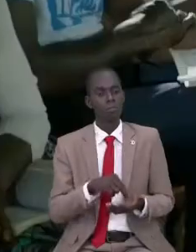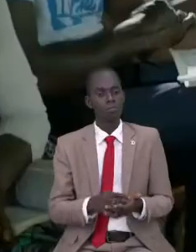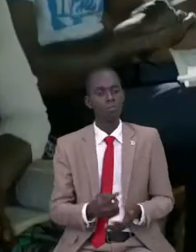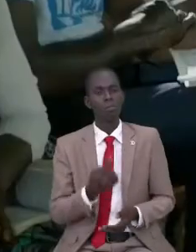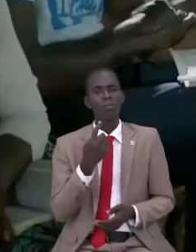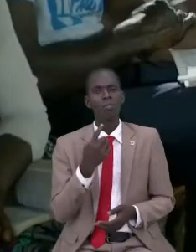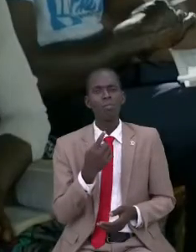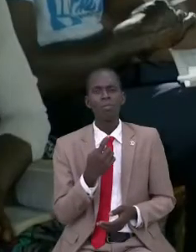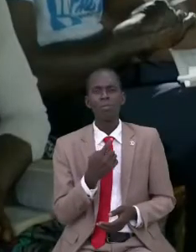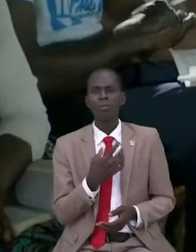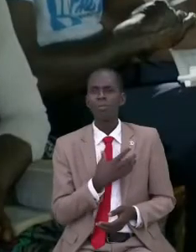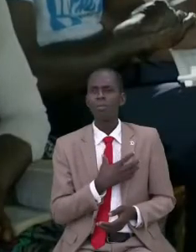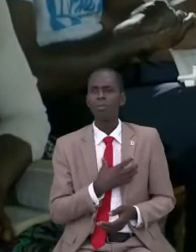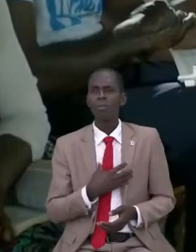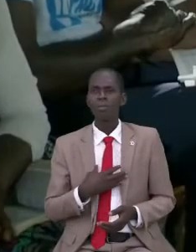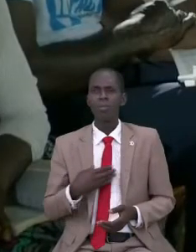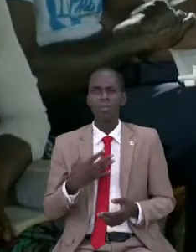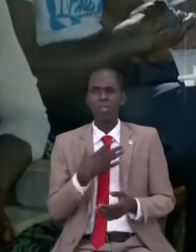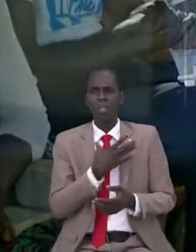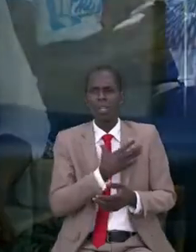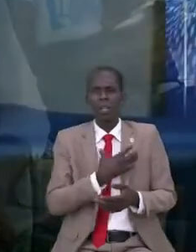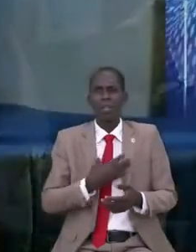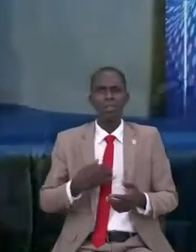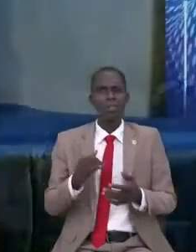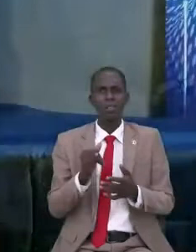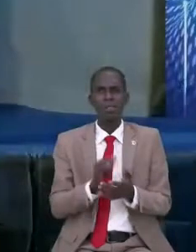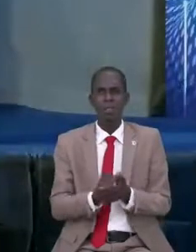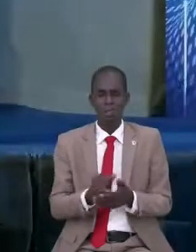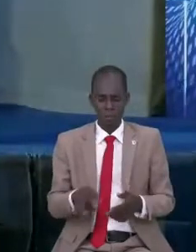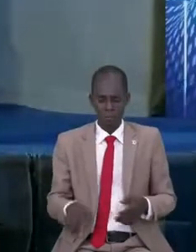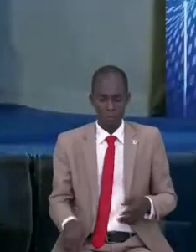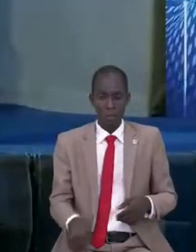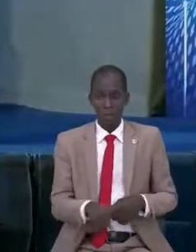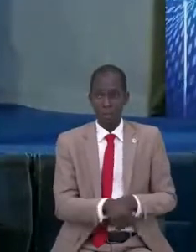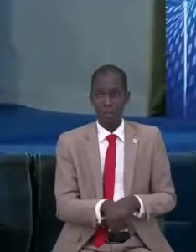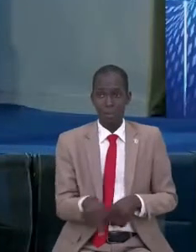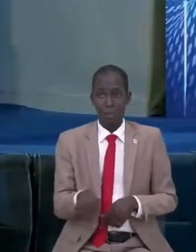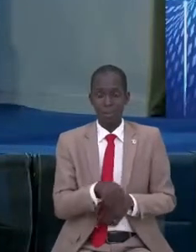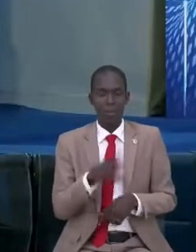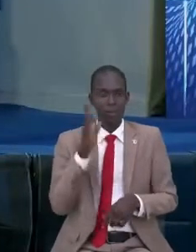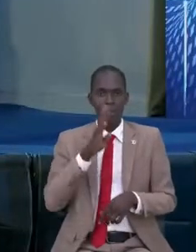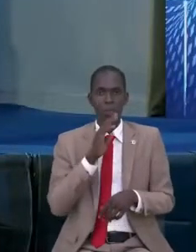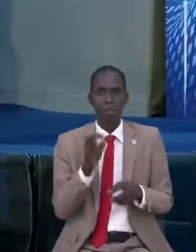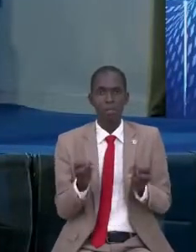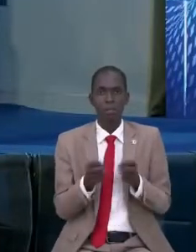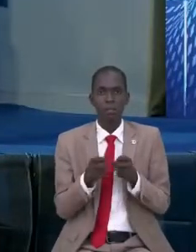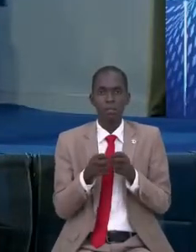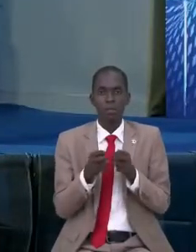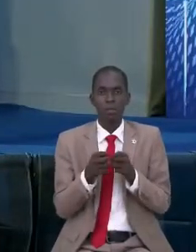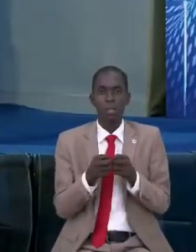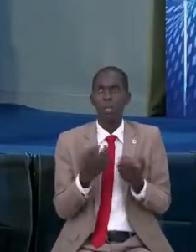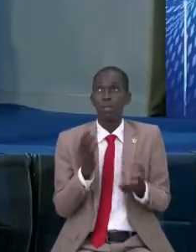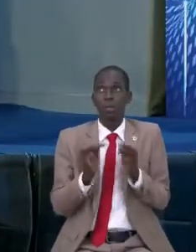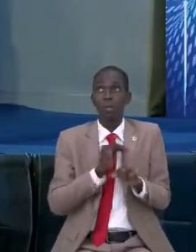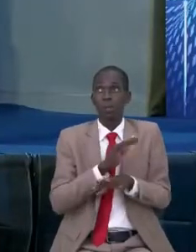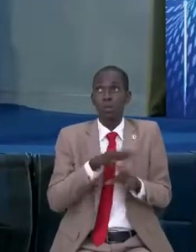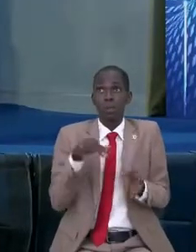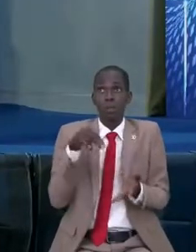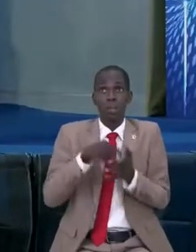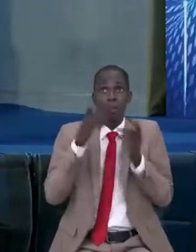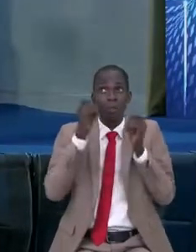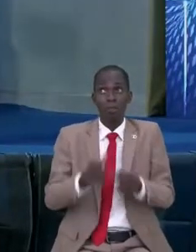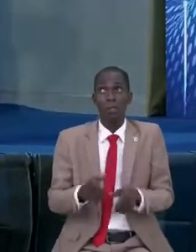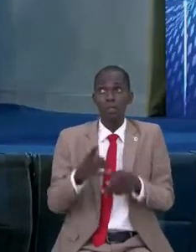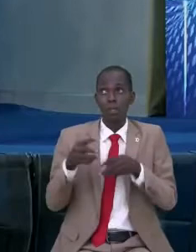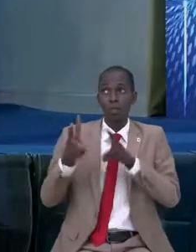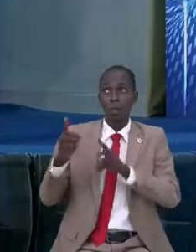be, his knees will be knocking together. If I don't stand up quickly, if I don't stand up the way he wants and the way she